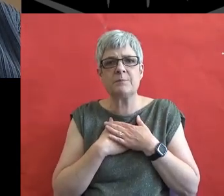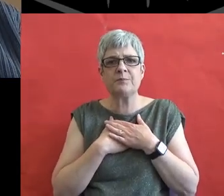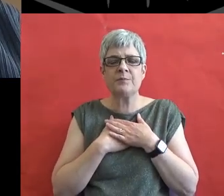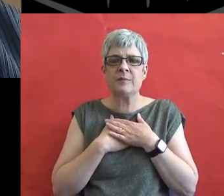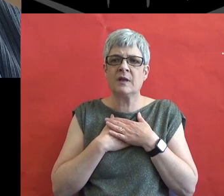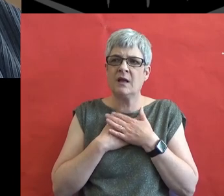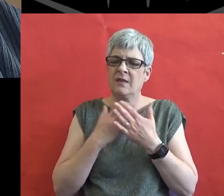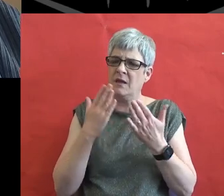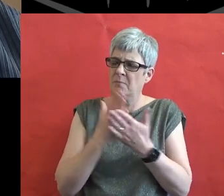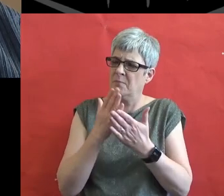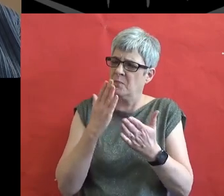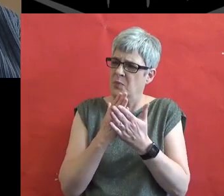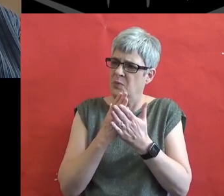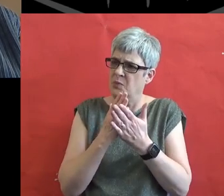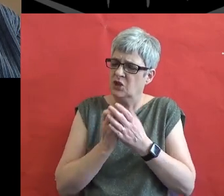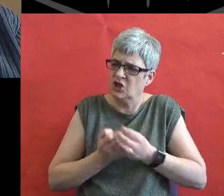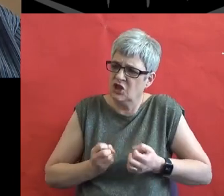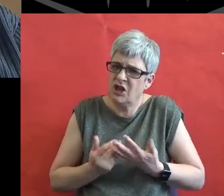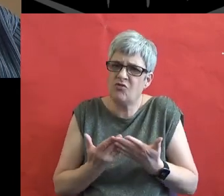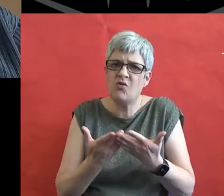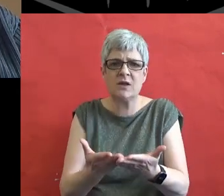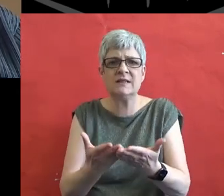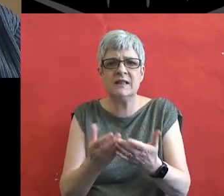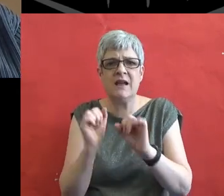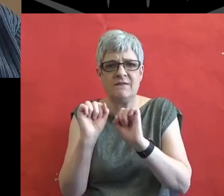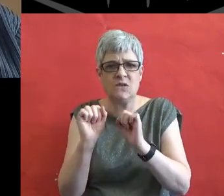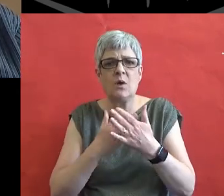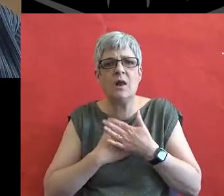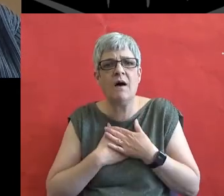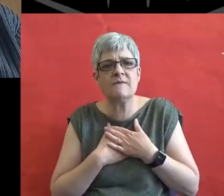the sheer incredible generosity of your love.